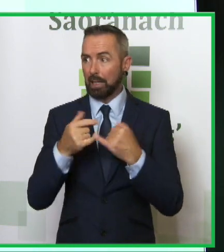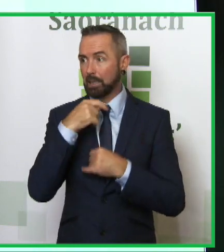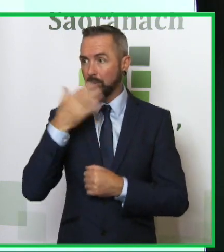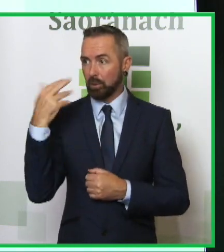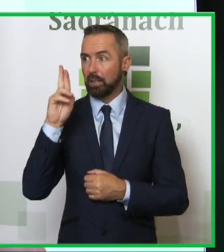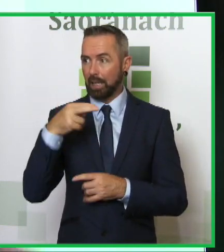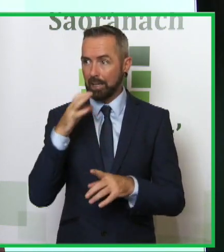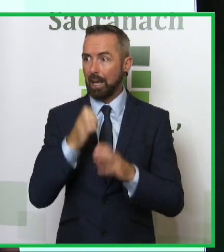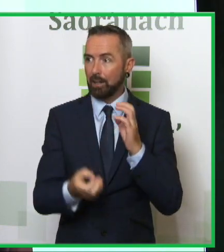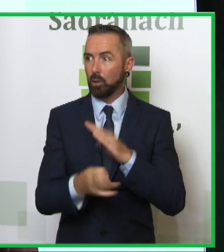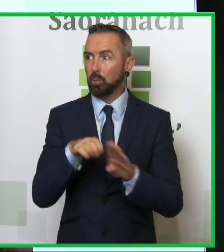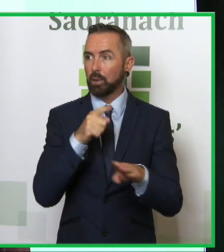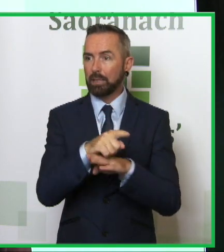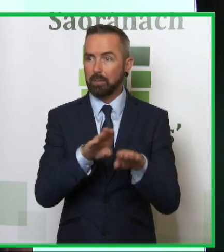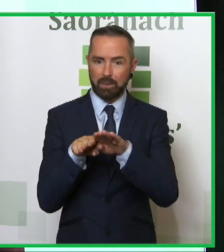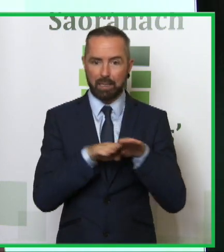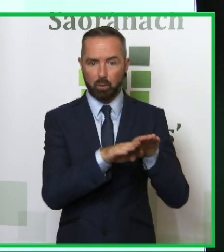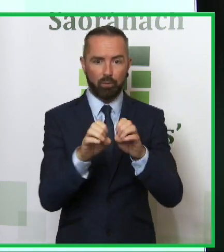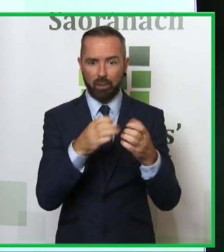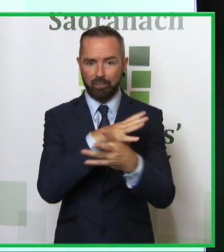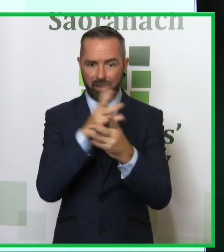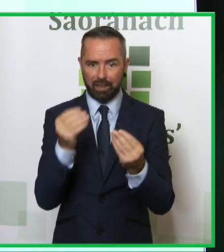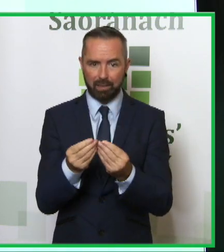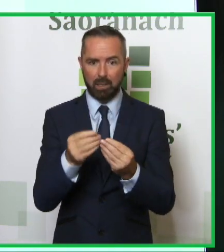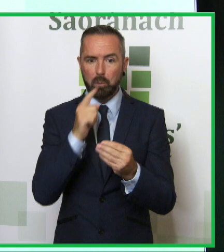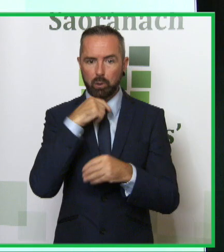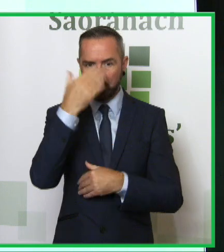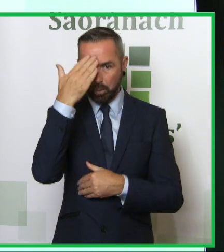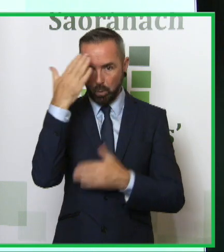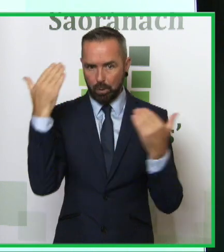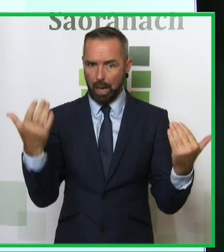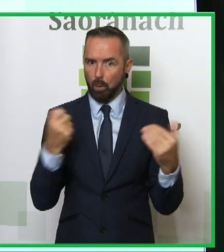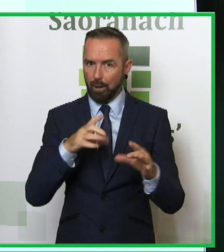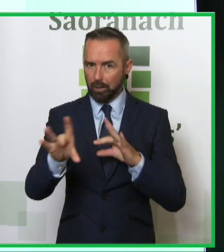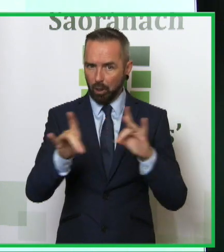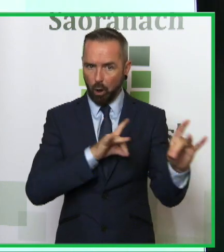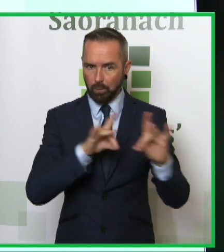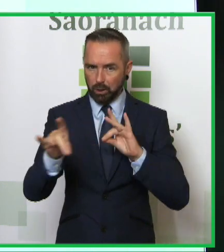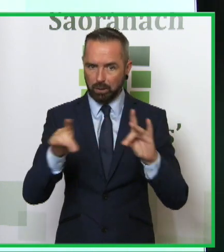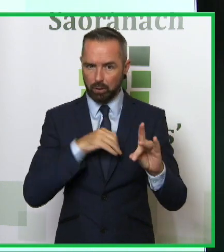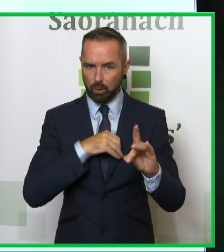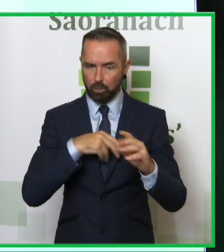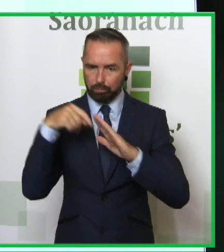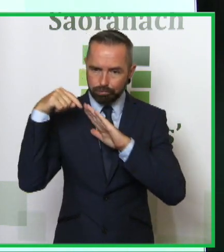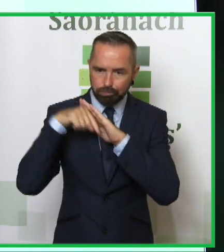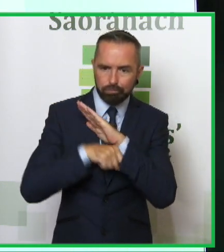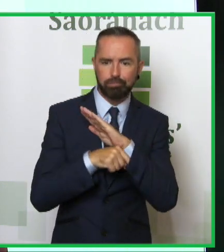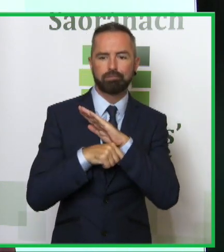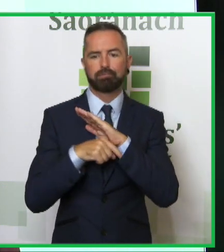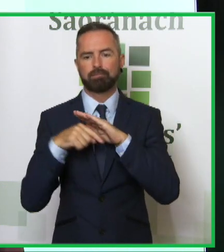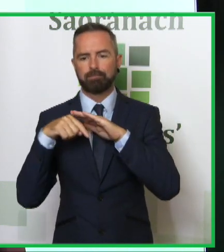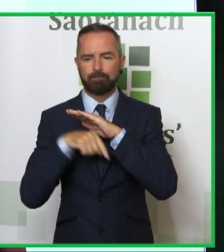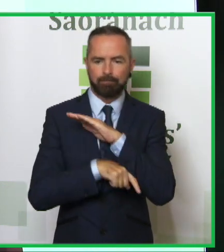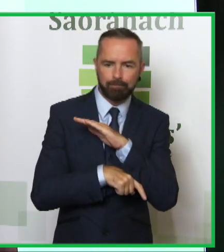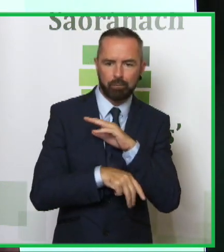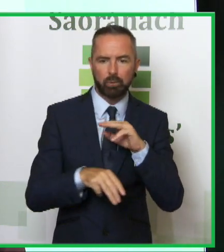easily have actually ended up with the status quo for everything on this. But at least you've now had the option to dive into it and do it in a